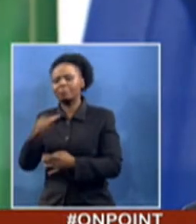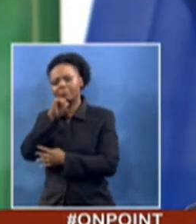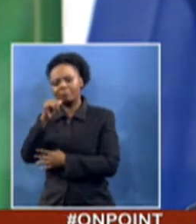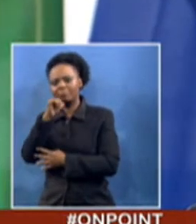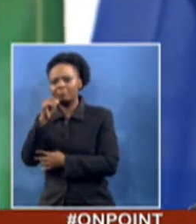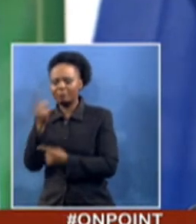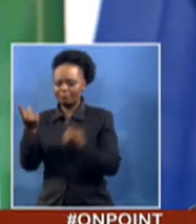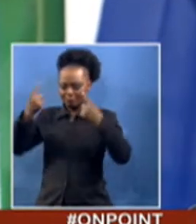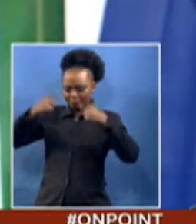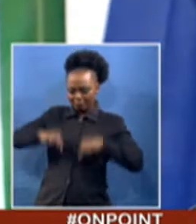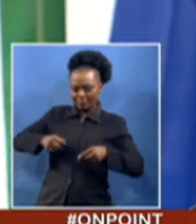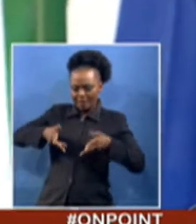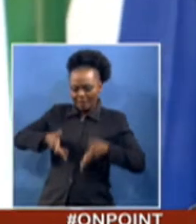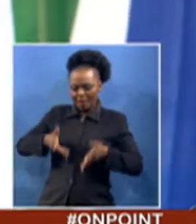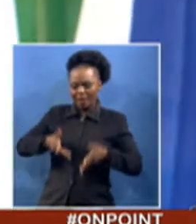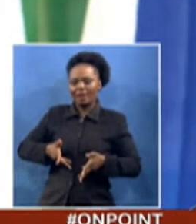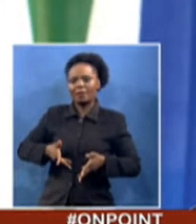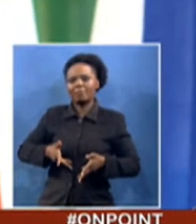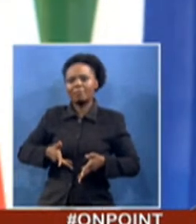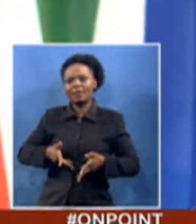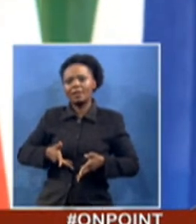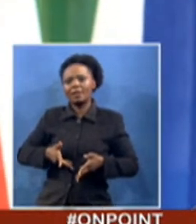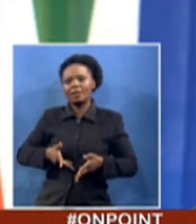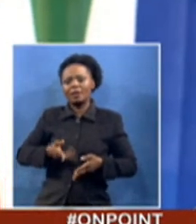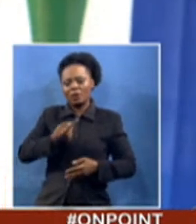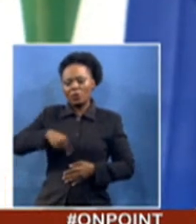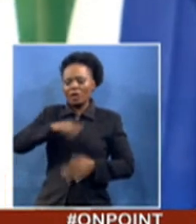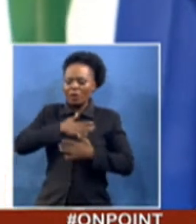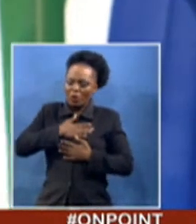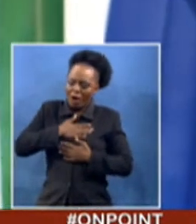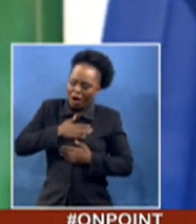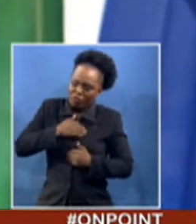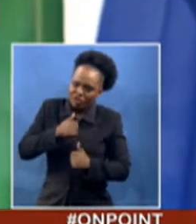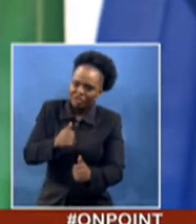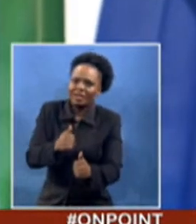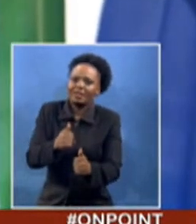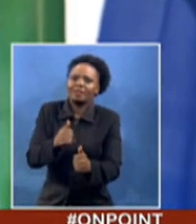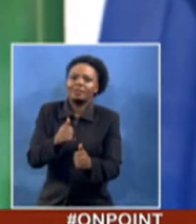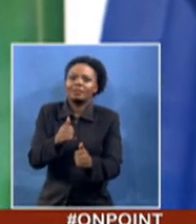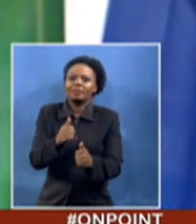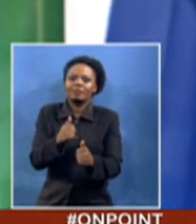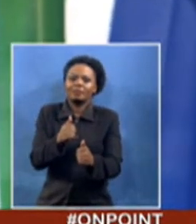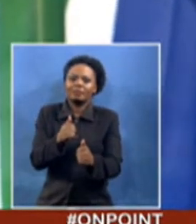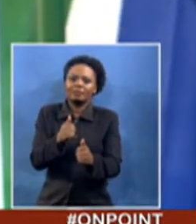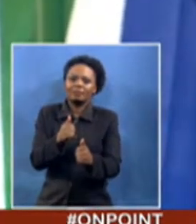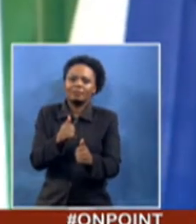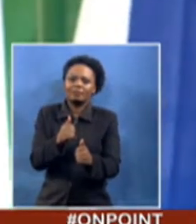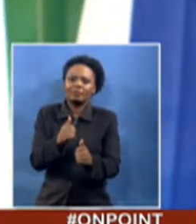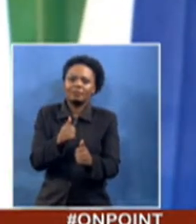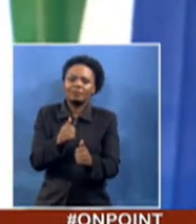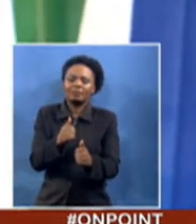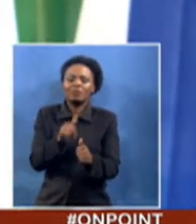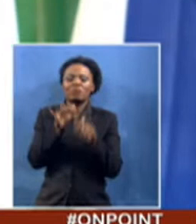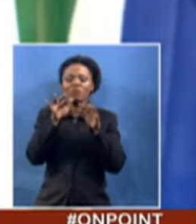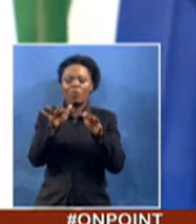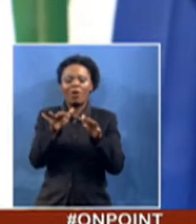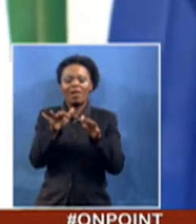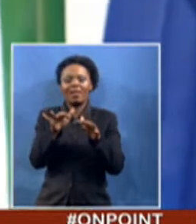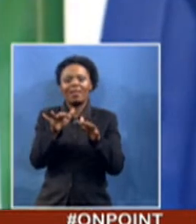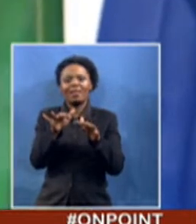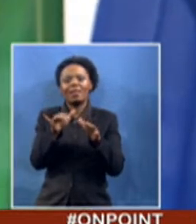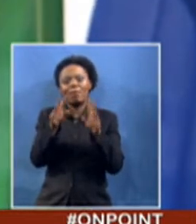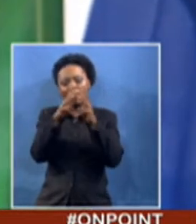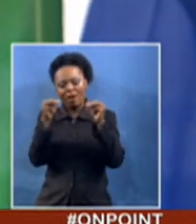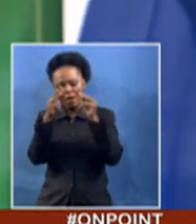honor to the people of Mangaung. It's an honor of the people